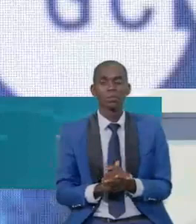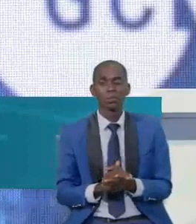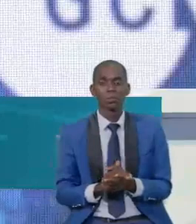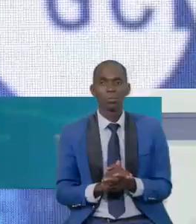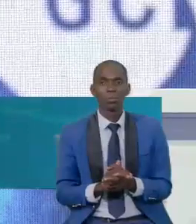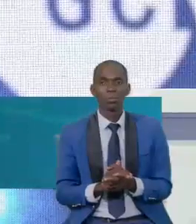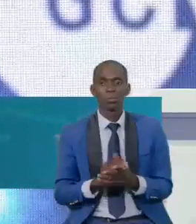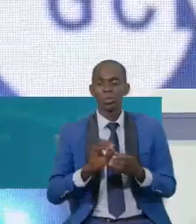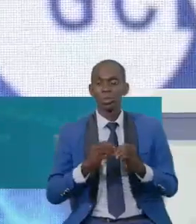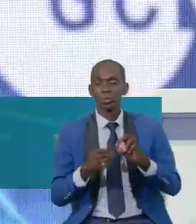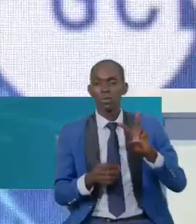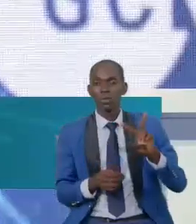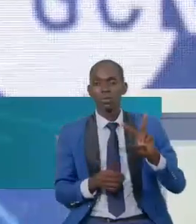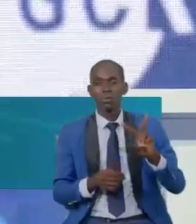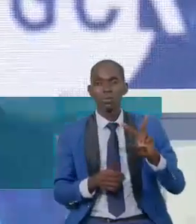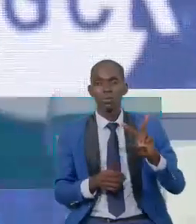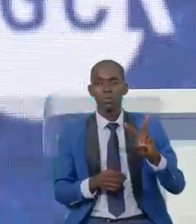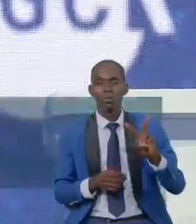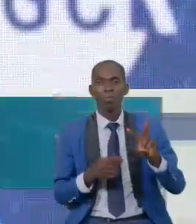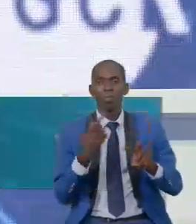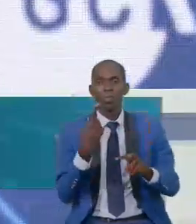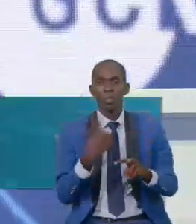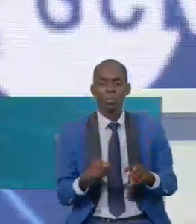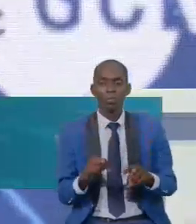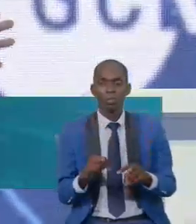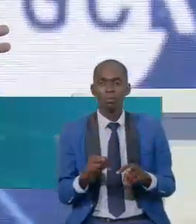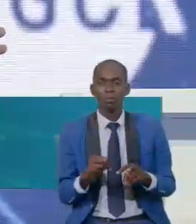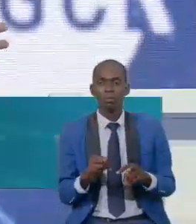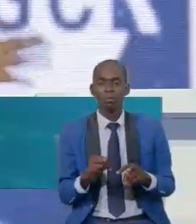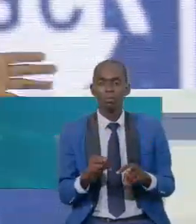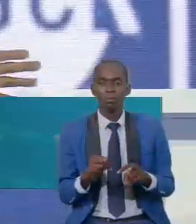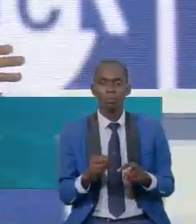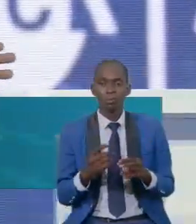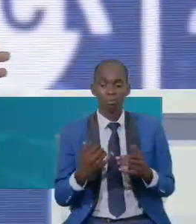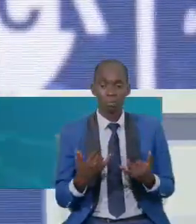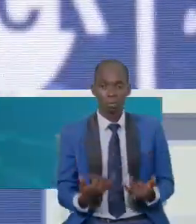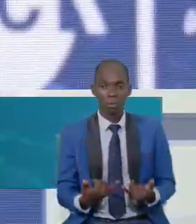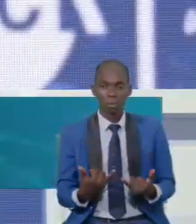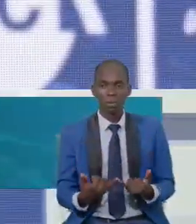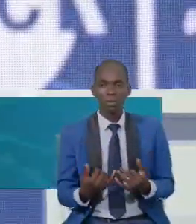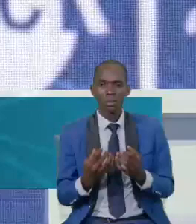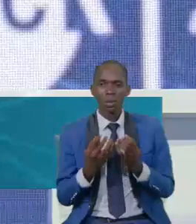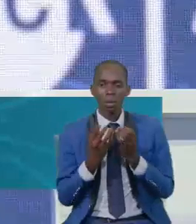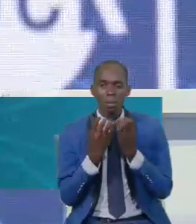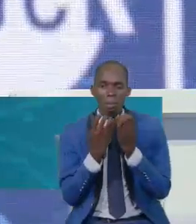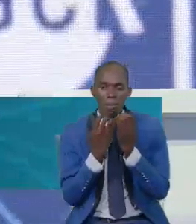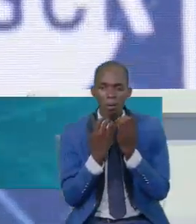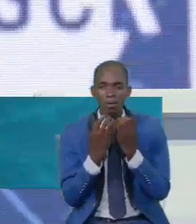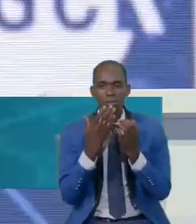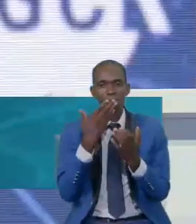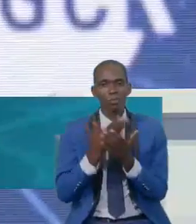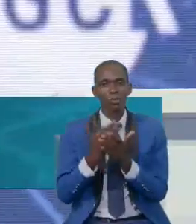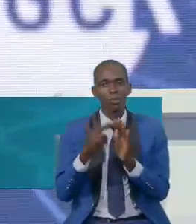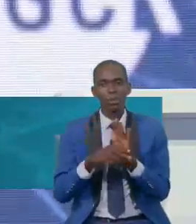Number two, the present precious goodness of the Prince.